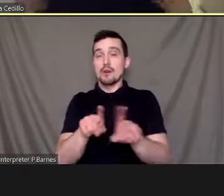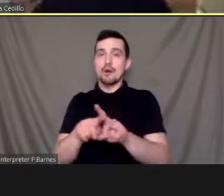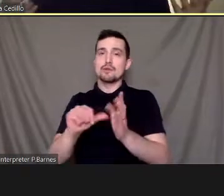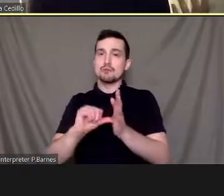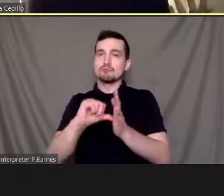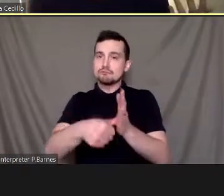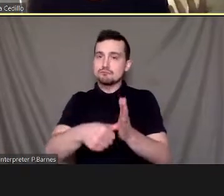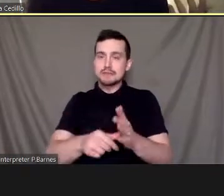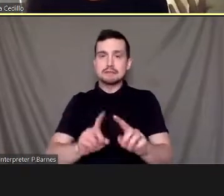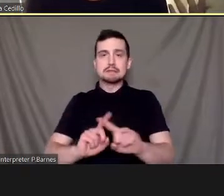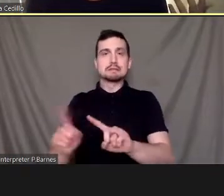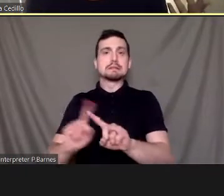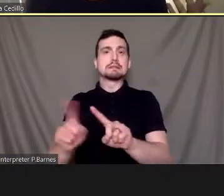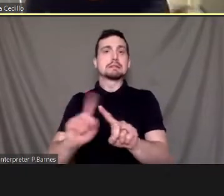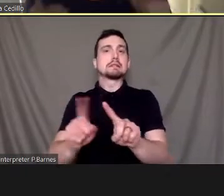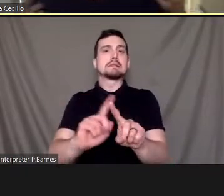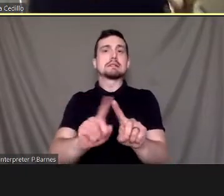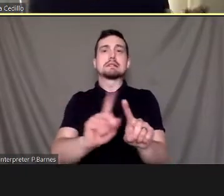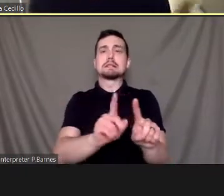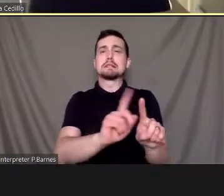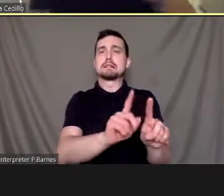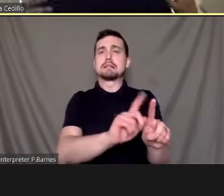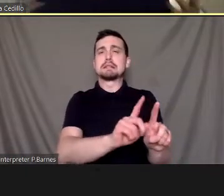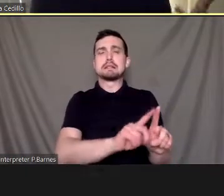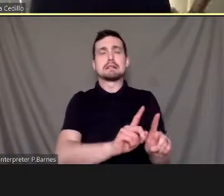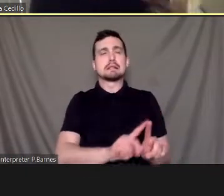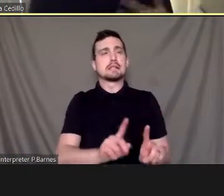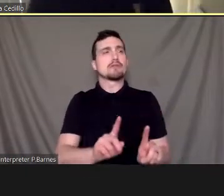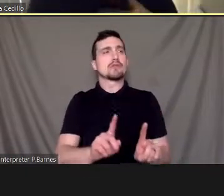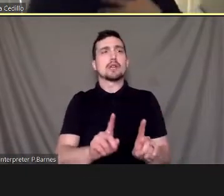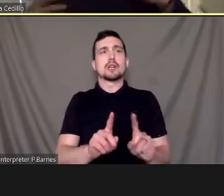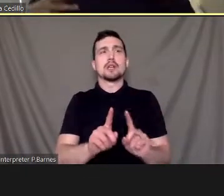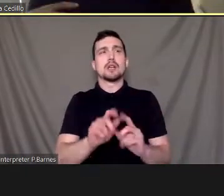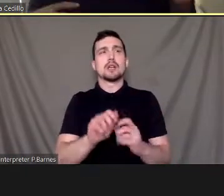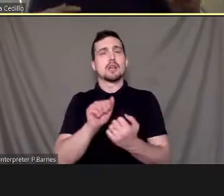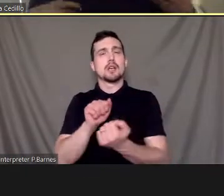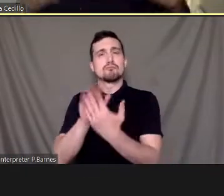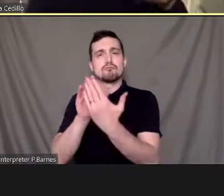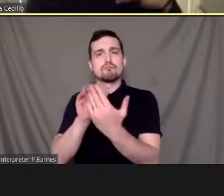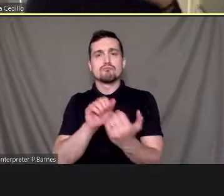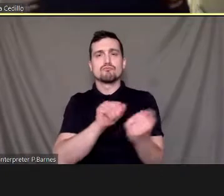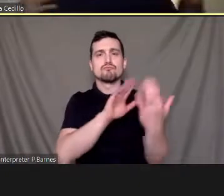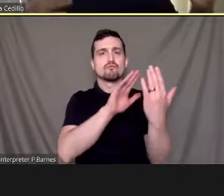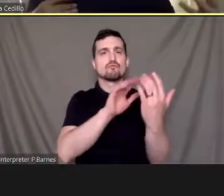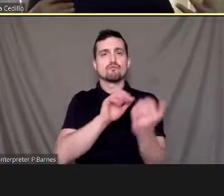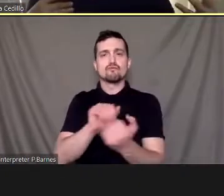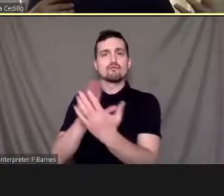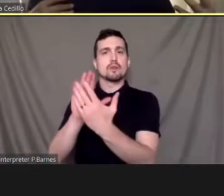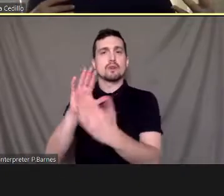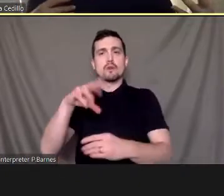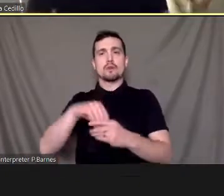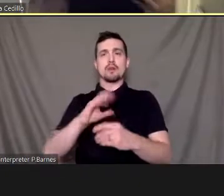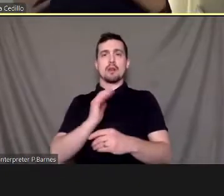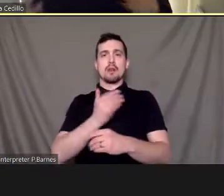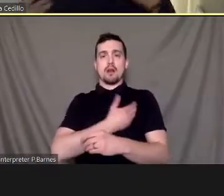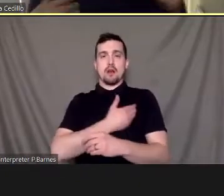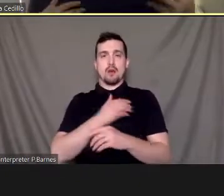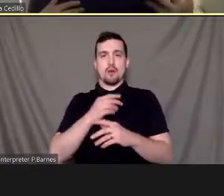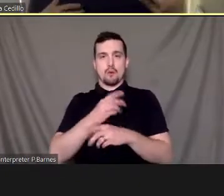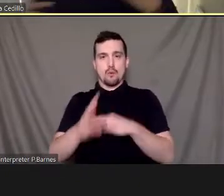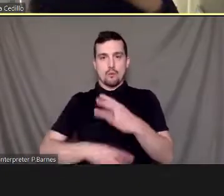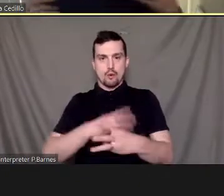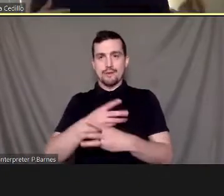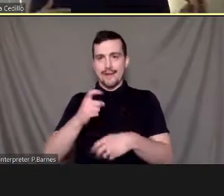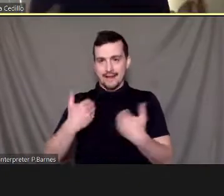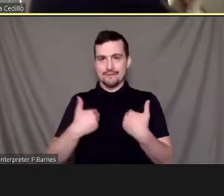different epistemologies at play in our world. And that's where that notion of space and time comes in. We